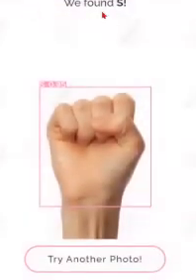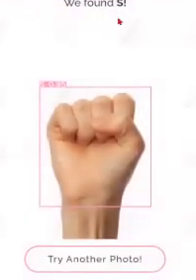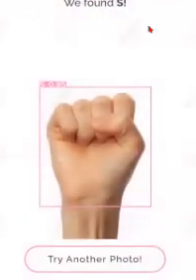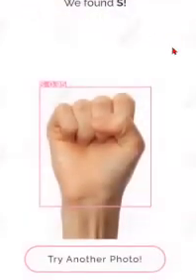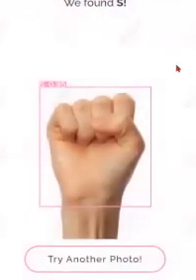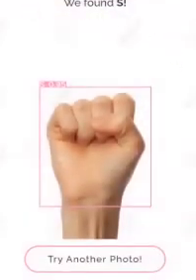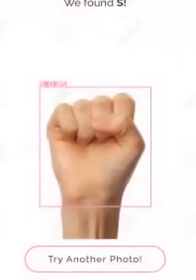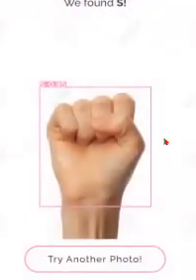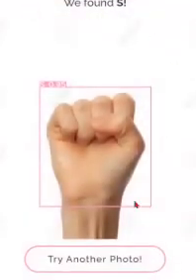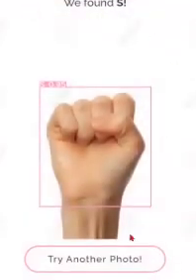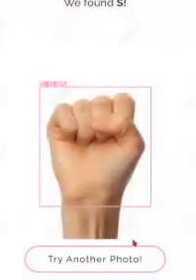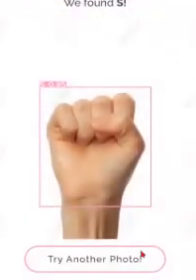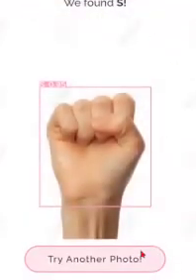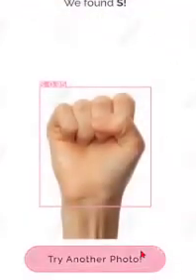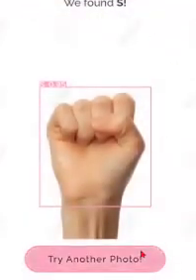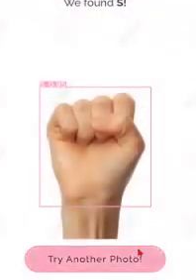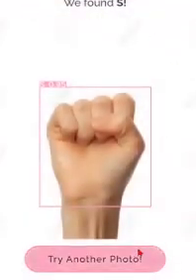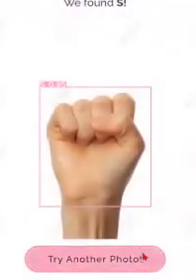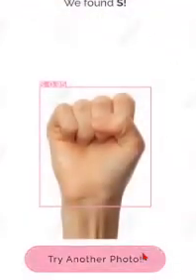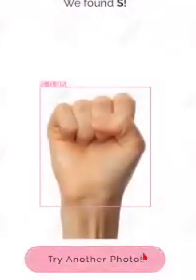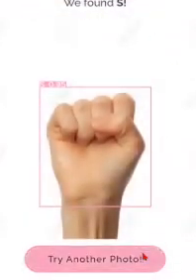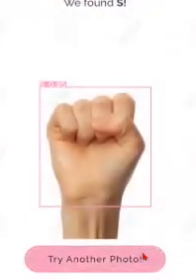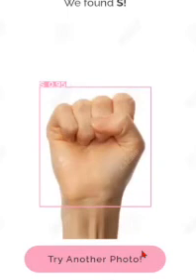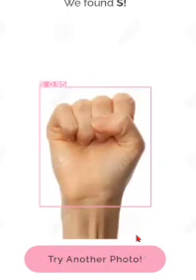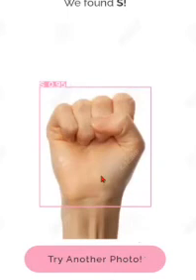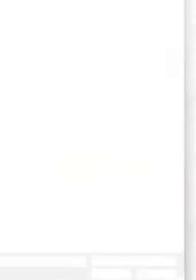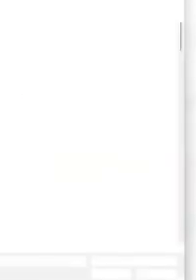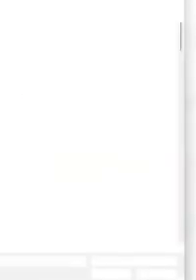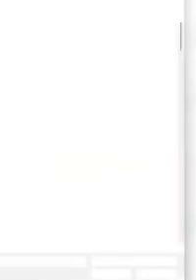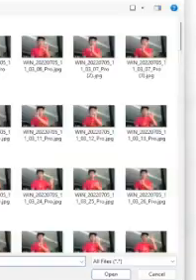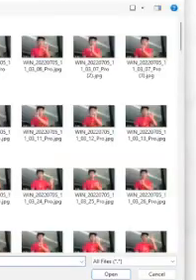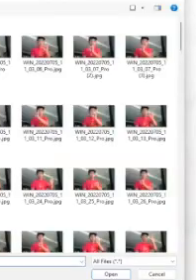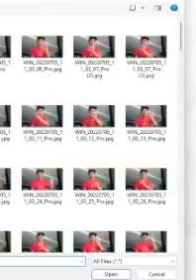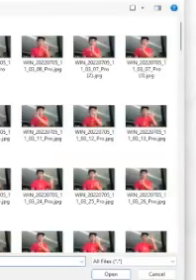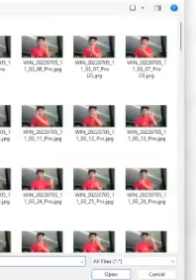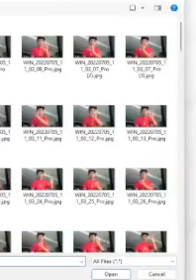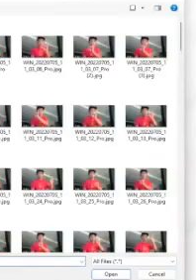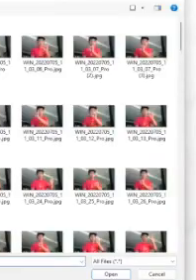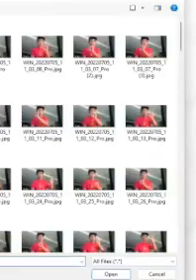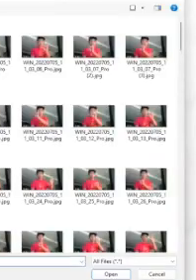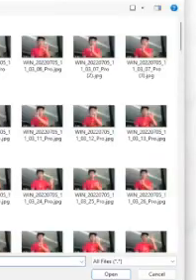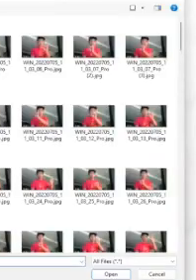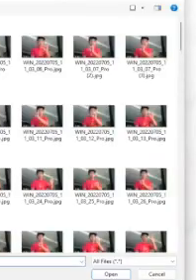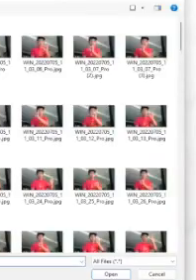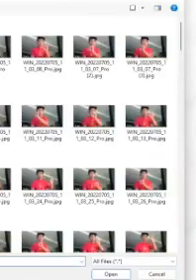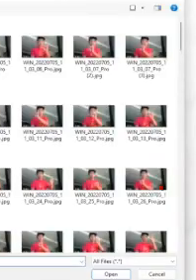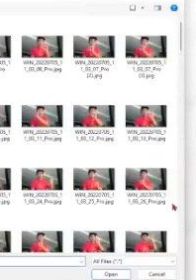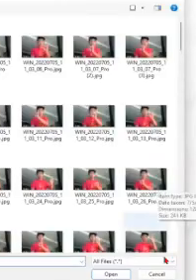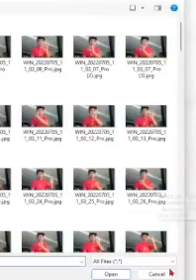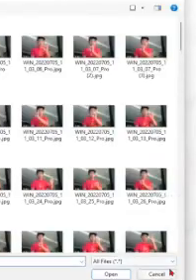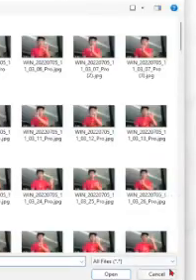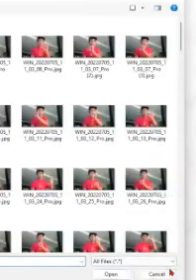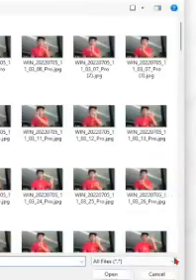Great, so the AI found the S with 95% confidence. And How for does our it tell final, the difference between I and J?